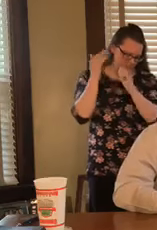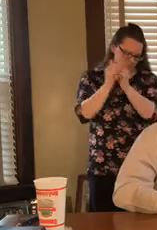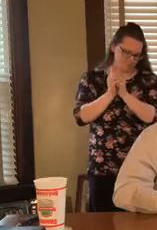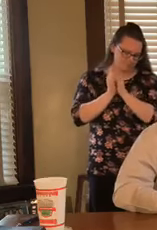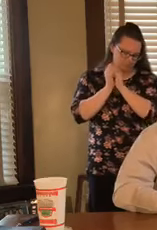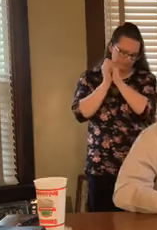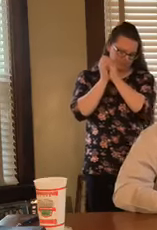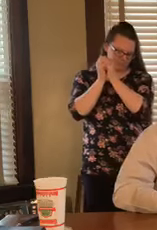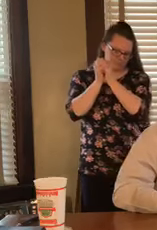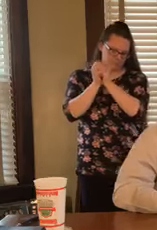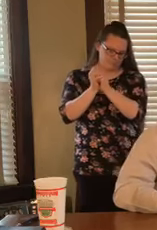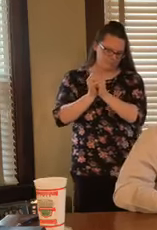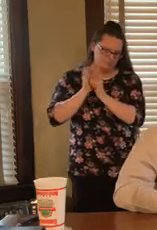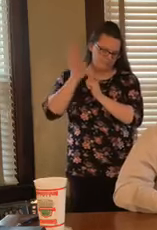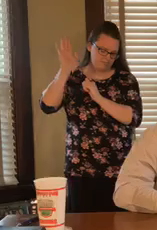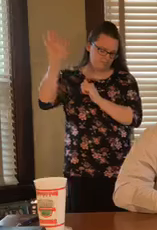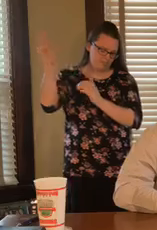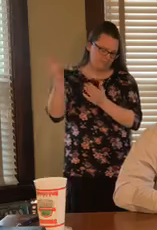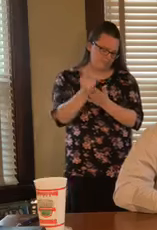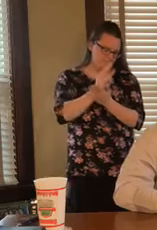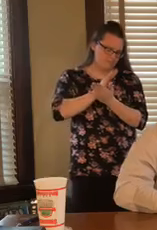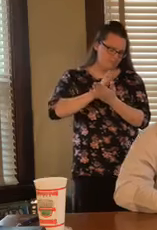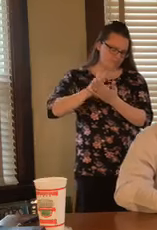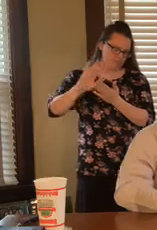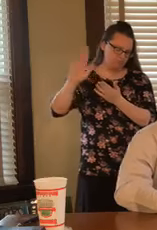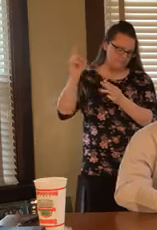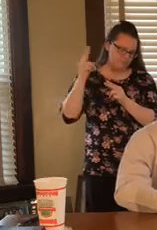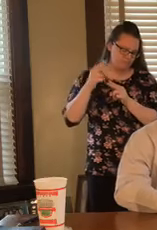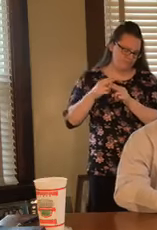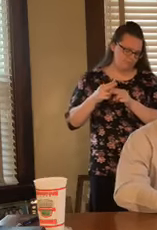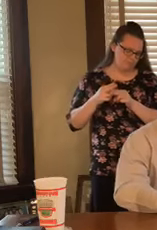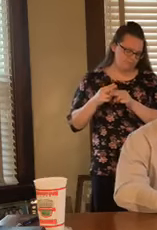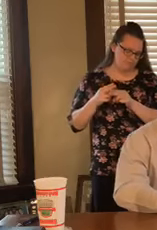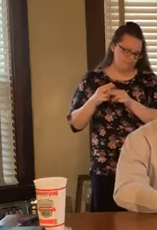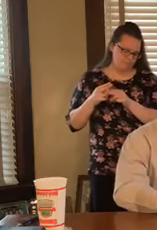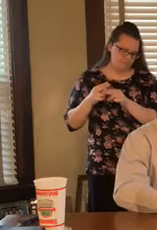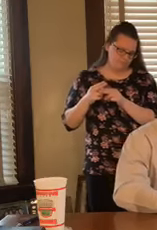worship your holy name. I